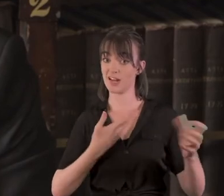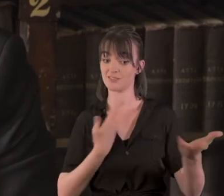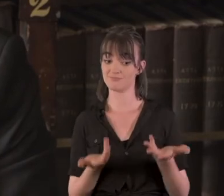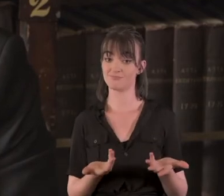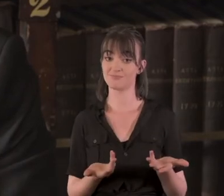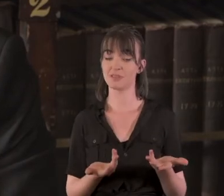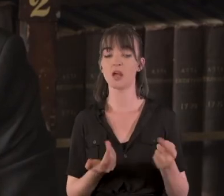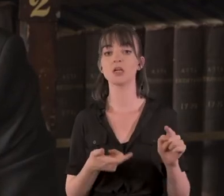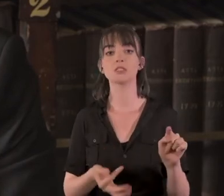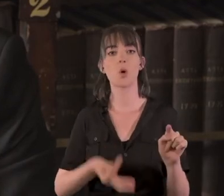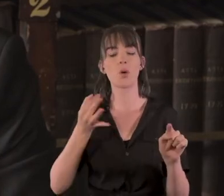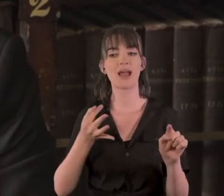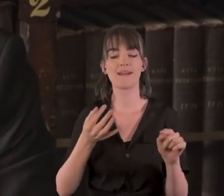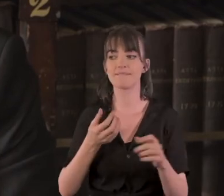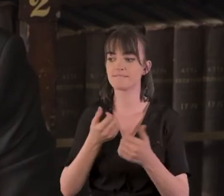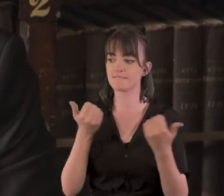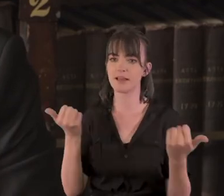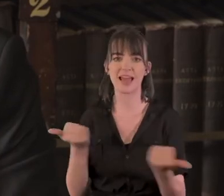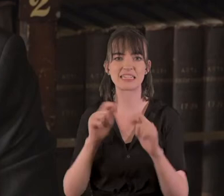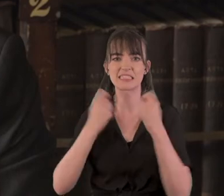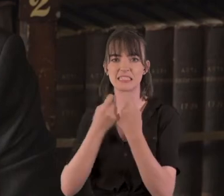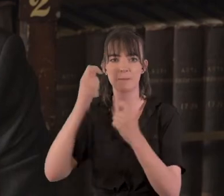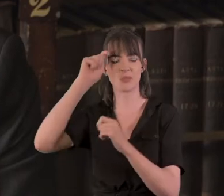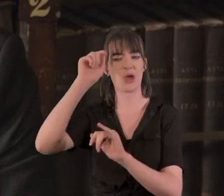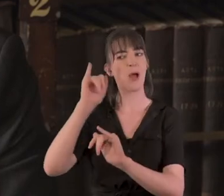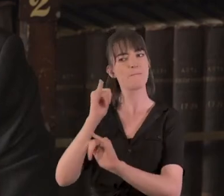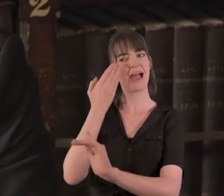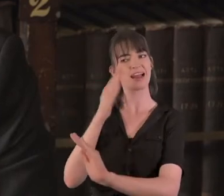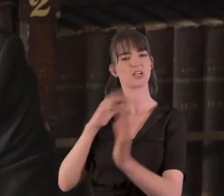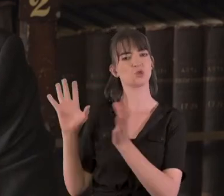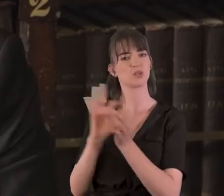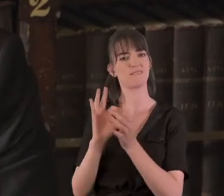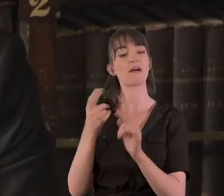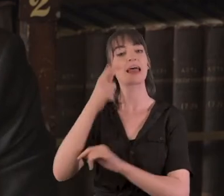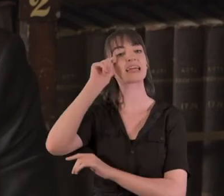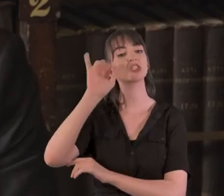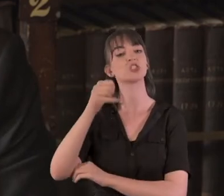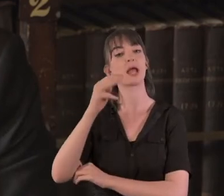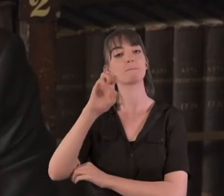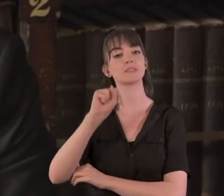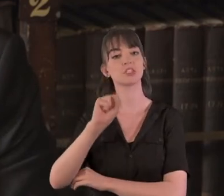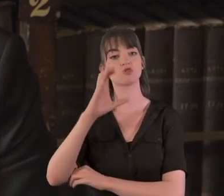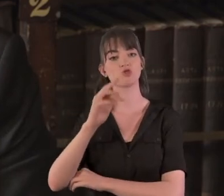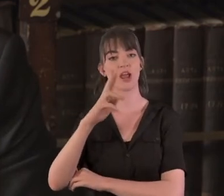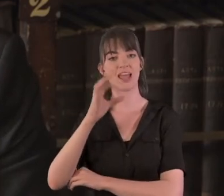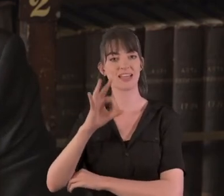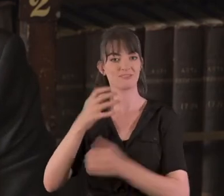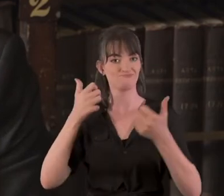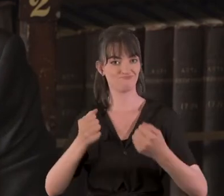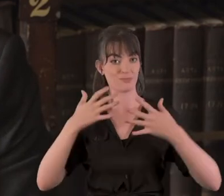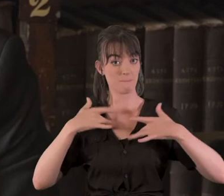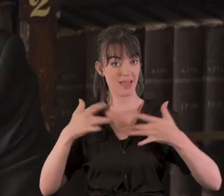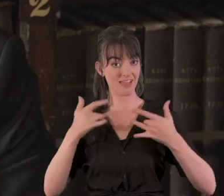I think if anyone thought there was bad faith involved in the negotiations, I think it would have been James Craig sitting in Belfast, who thought